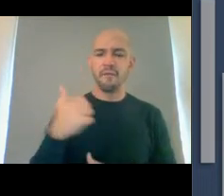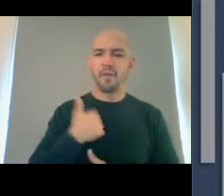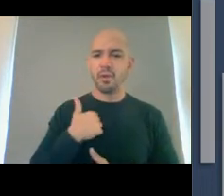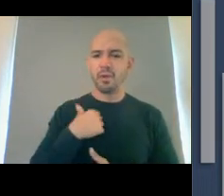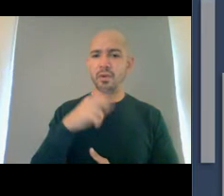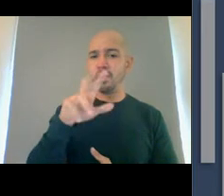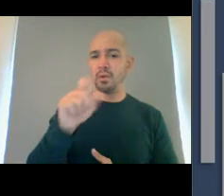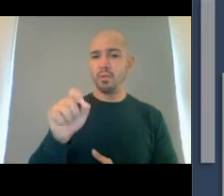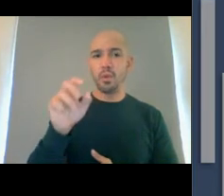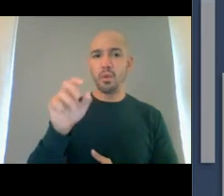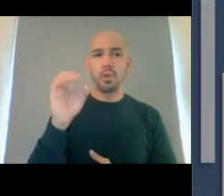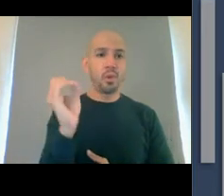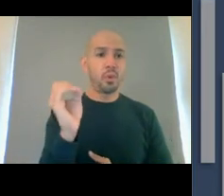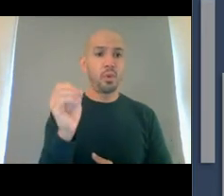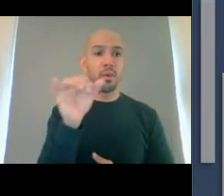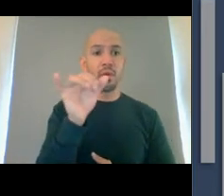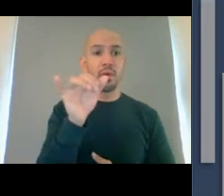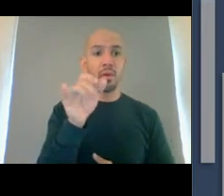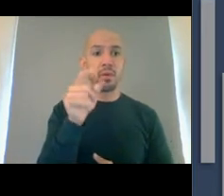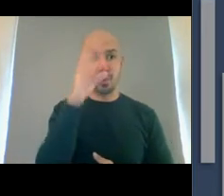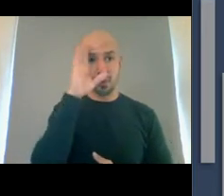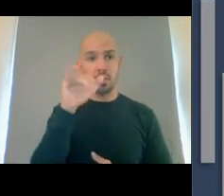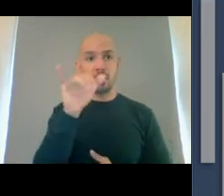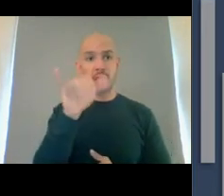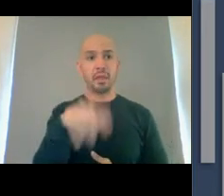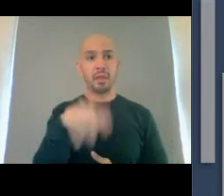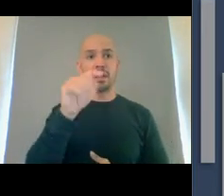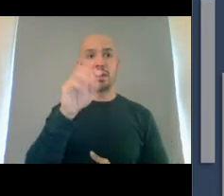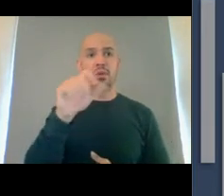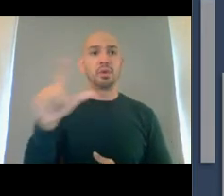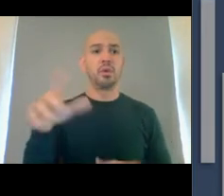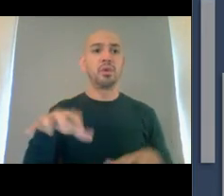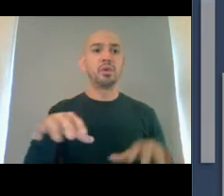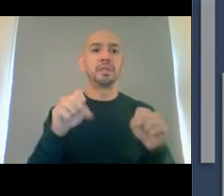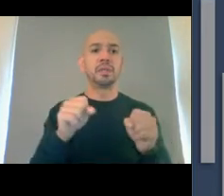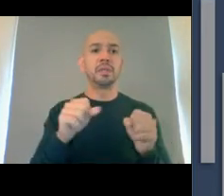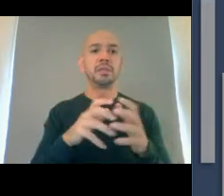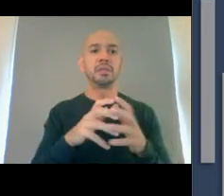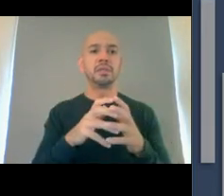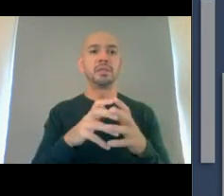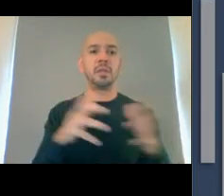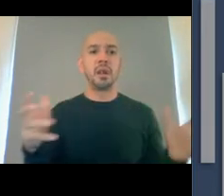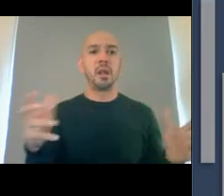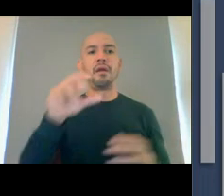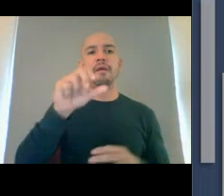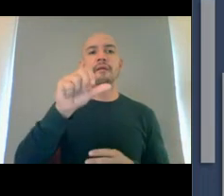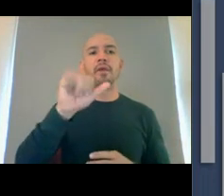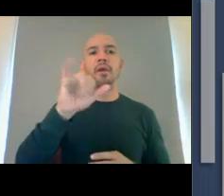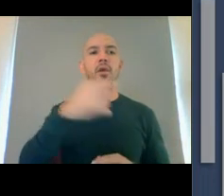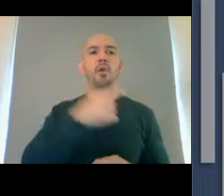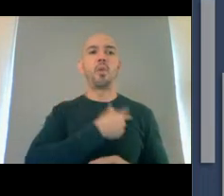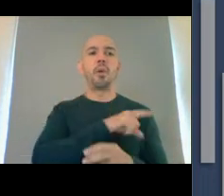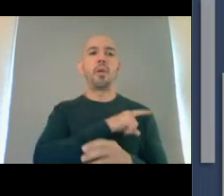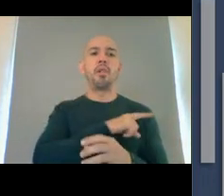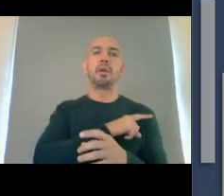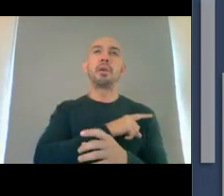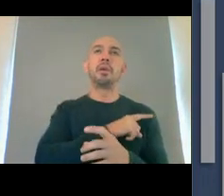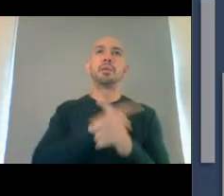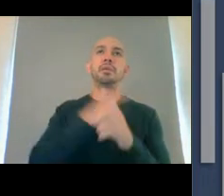this but um that tool takes um a variety of um air quality indicators and then socio